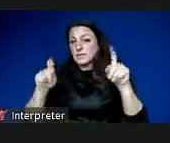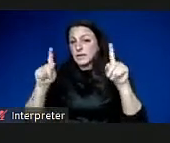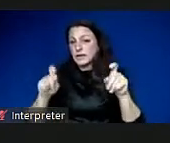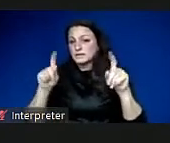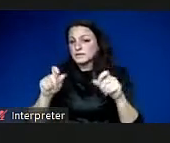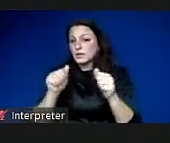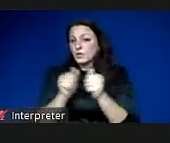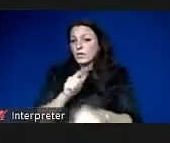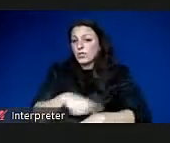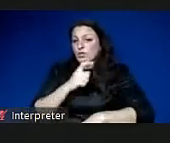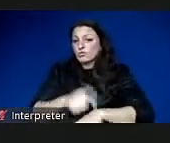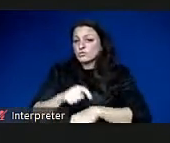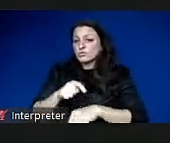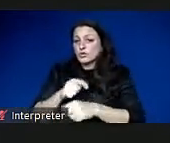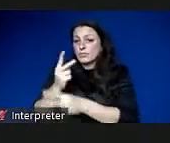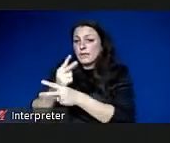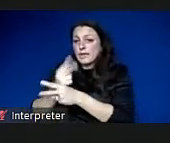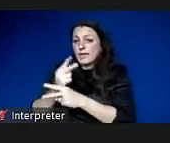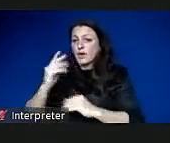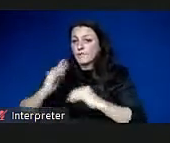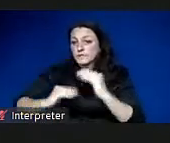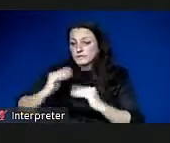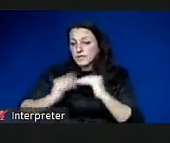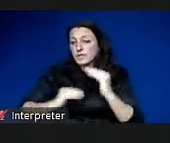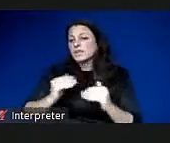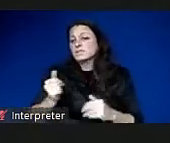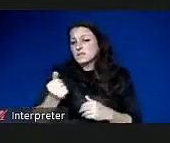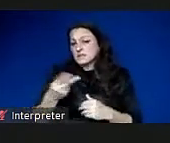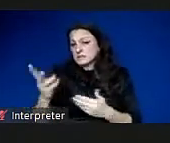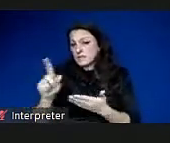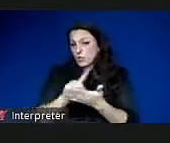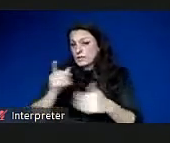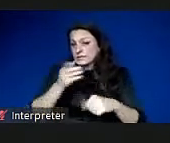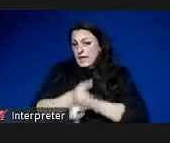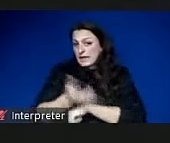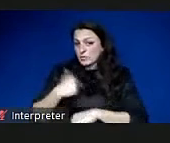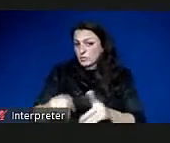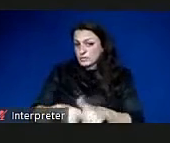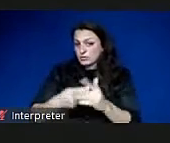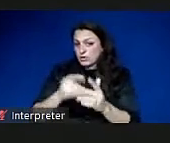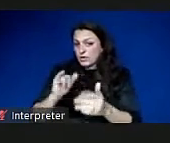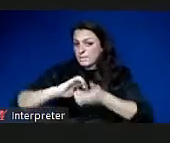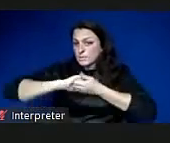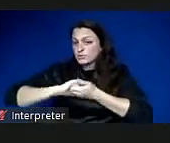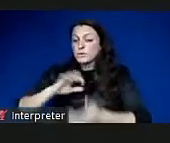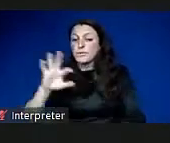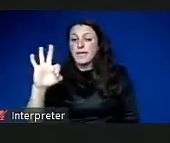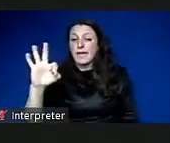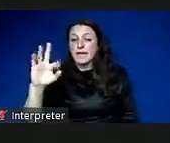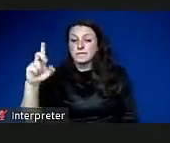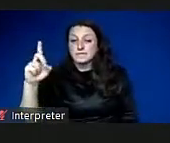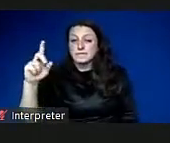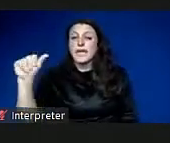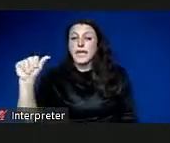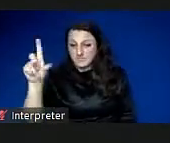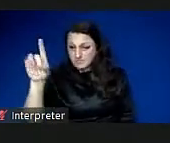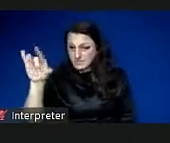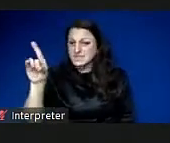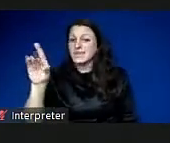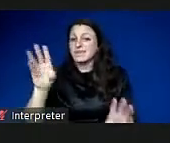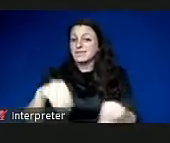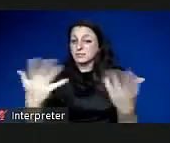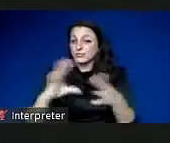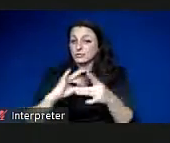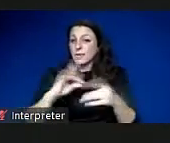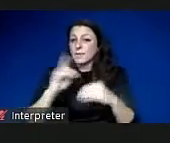care facilities. Several weeks after that partnership began, the FDA did issue a statement on